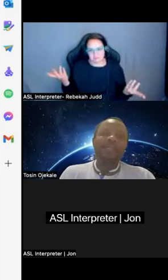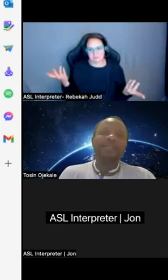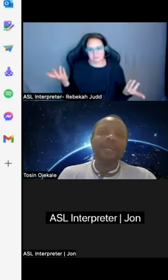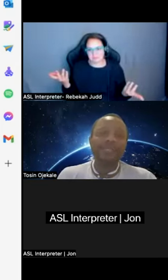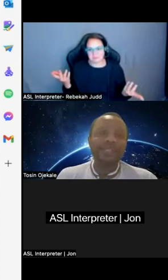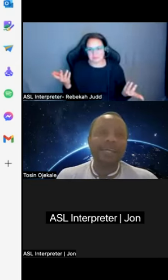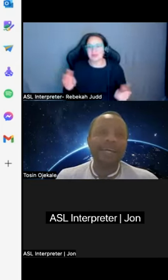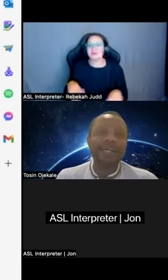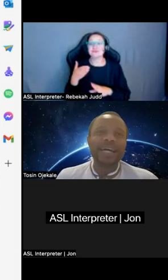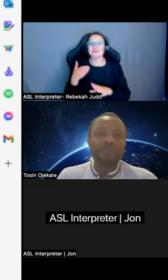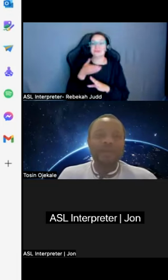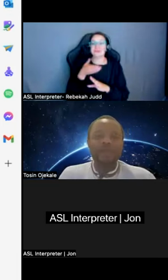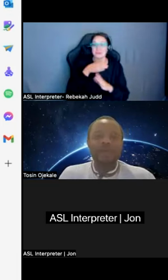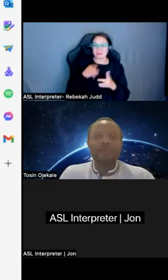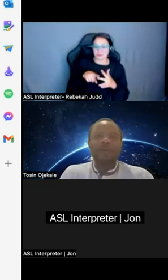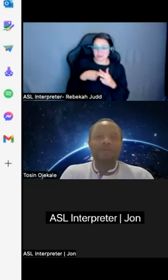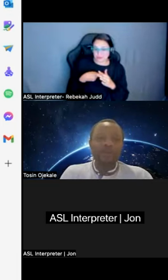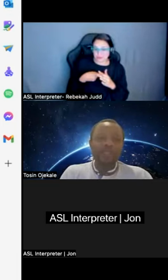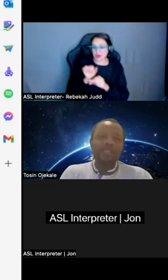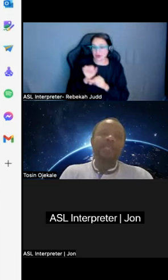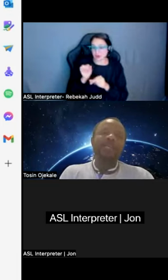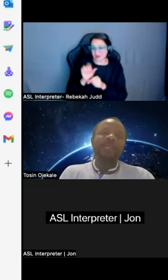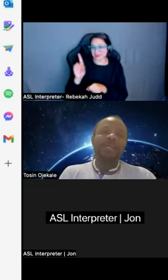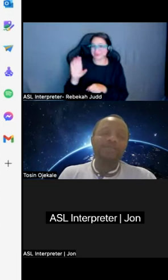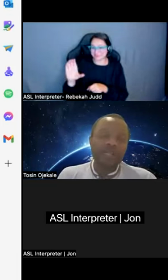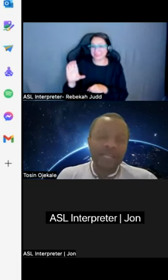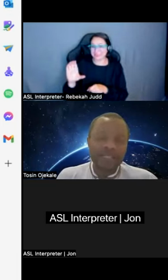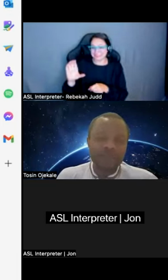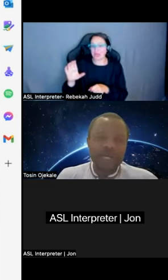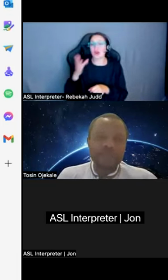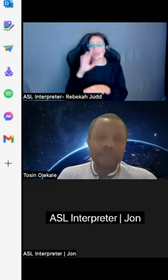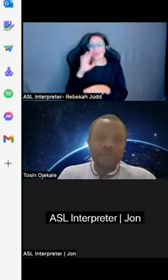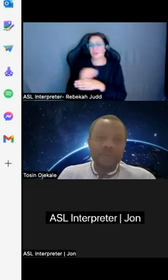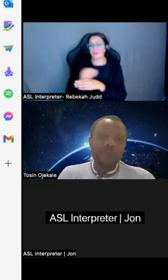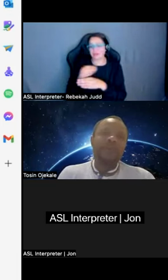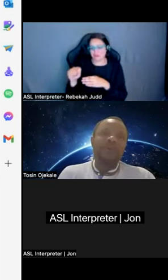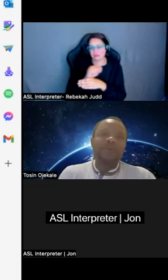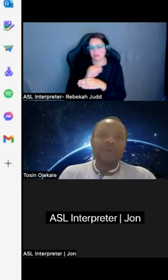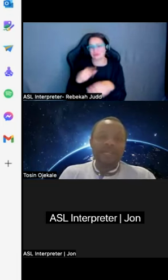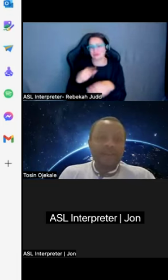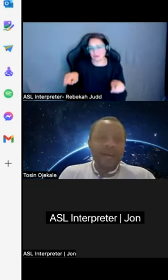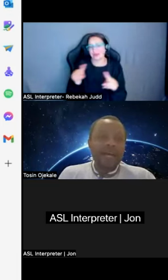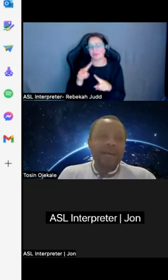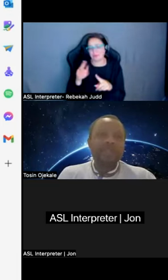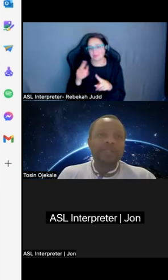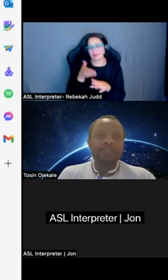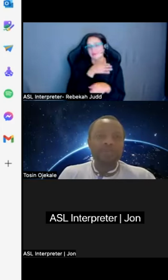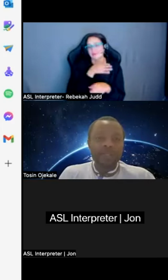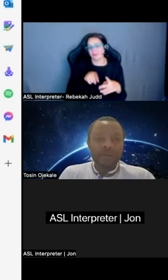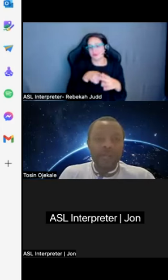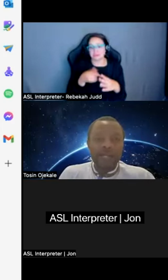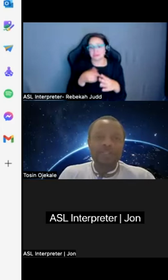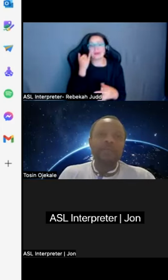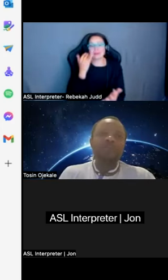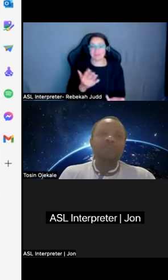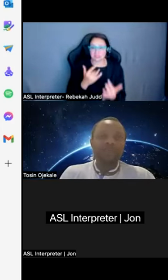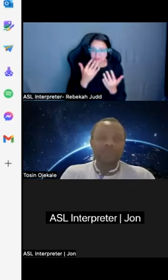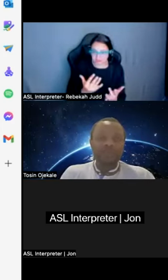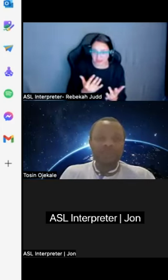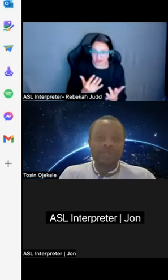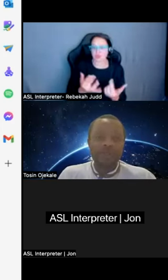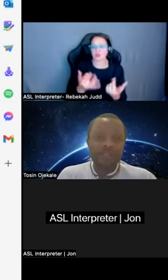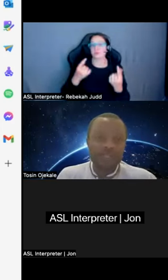work in a data center, that's part of one of the onboarding training that you would have to go through. When there's fire, what should be your reaction?